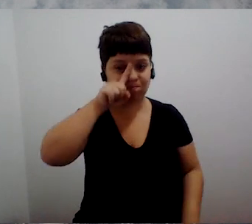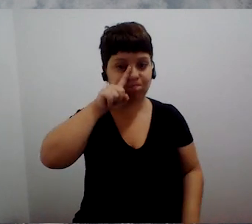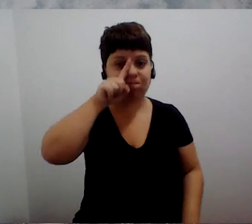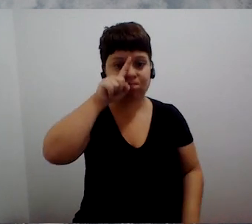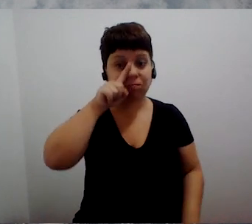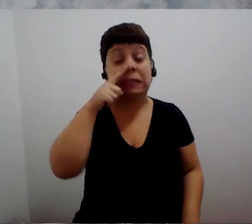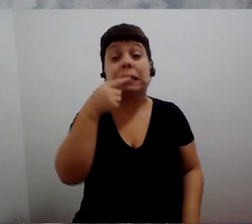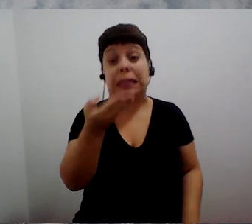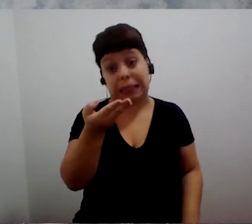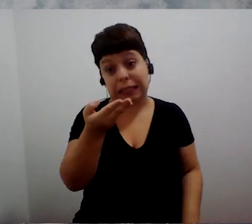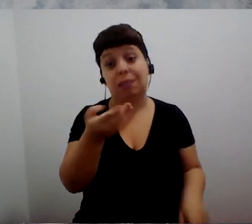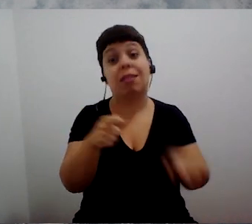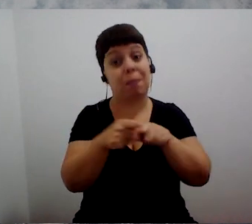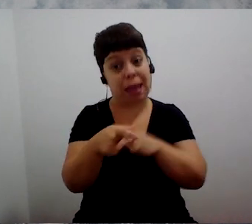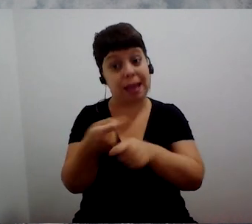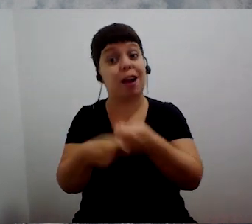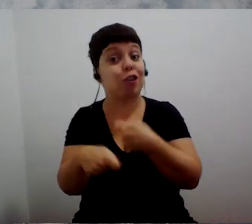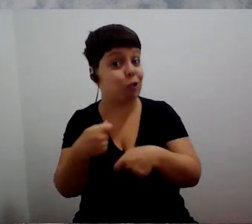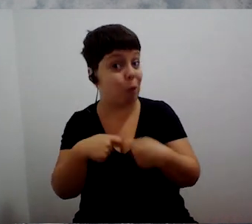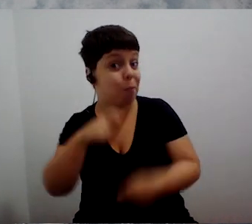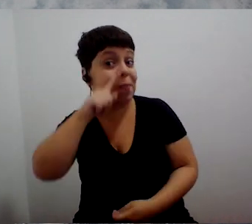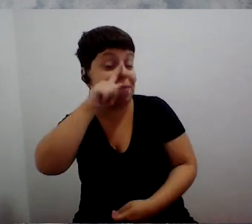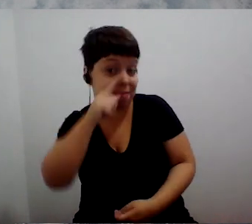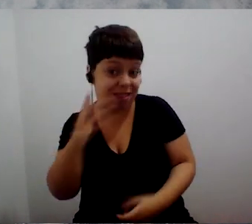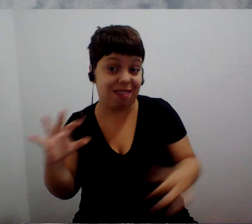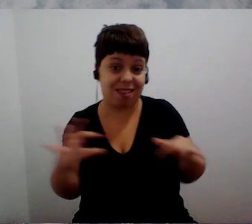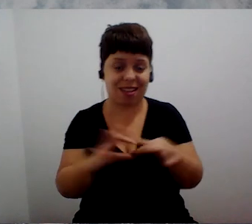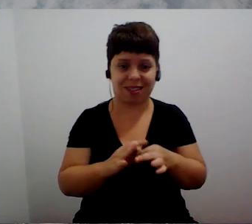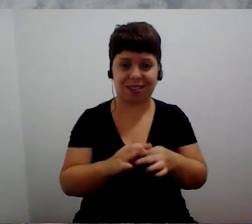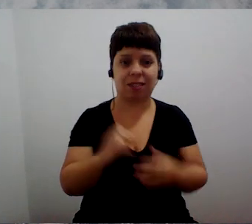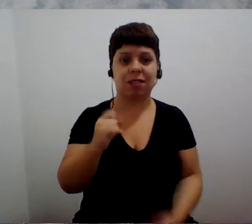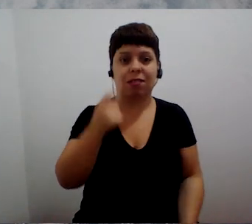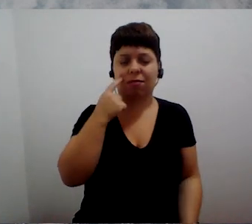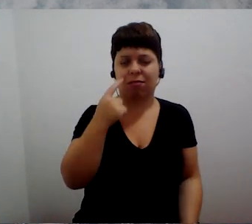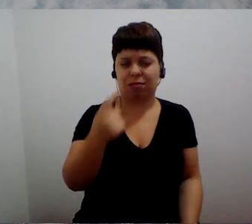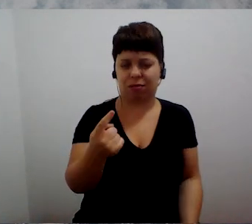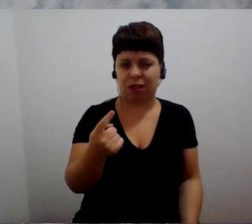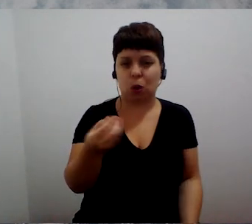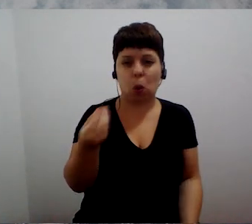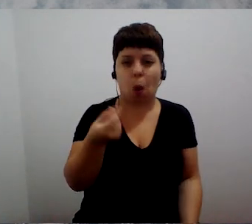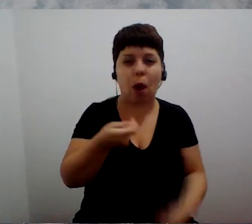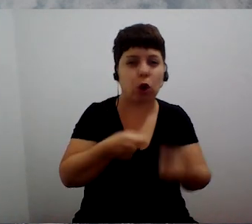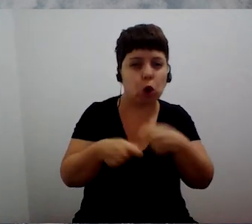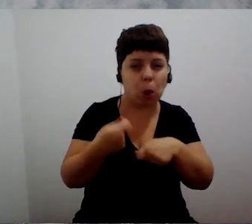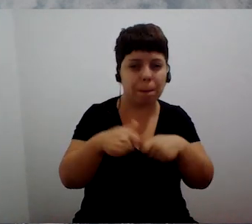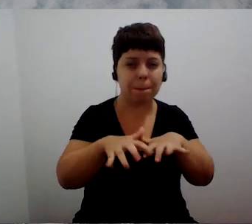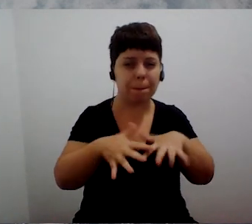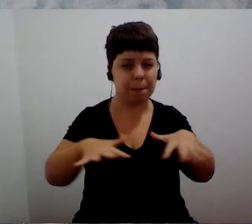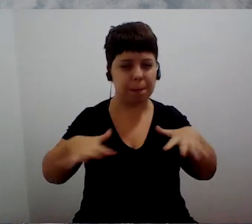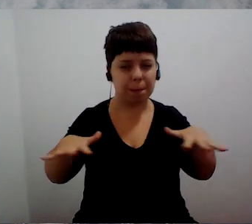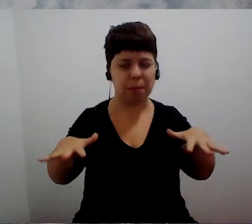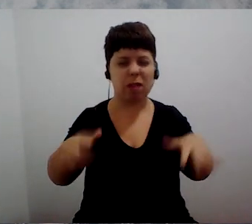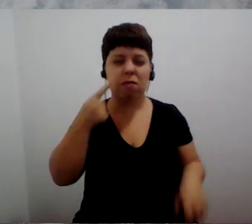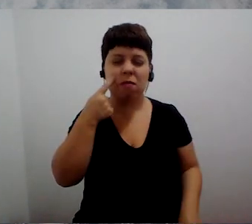economy as well. Now, if you look at the OECD latest reports on the ocean economy, you'll see that for